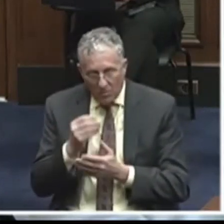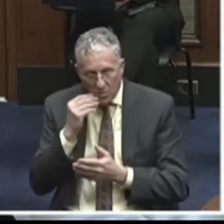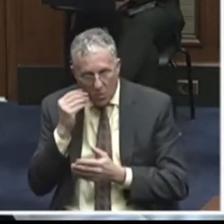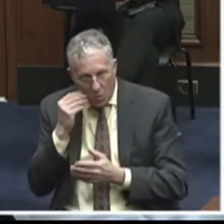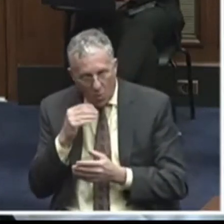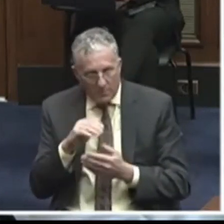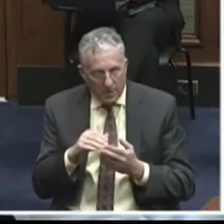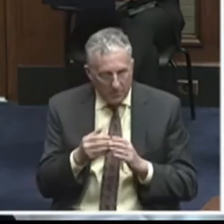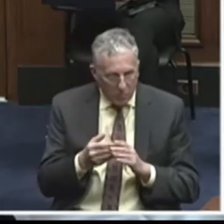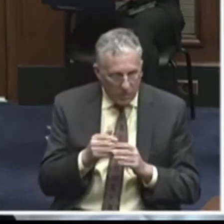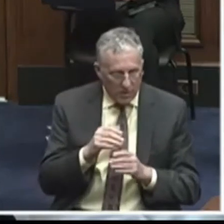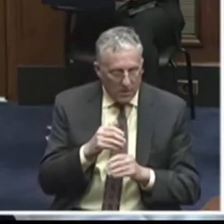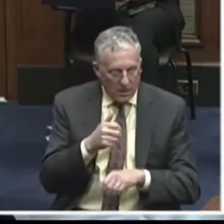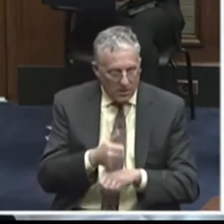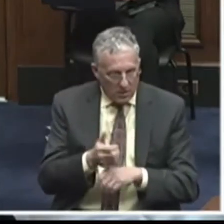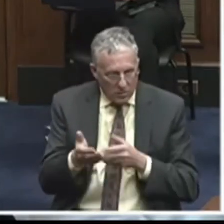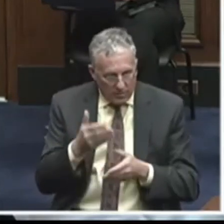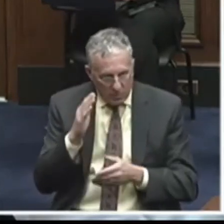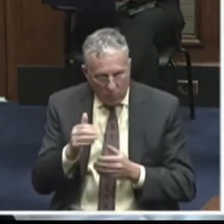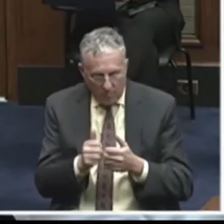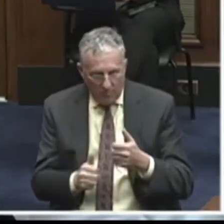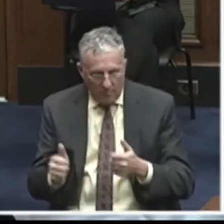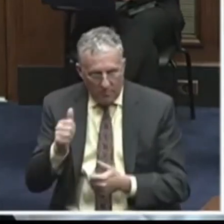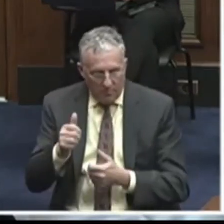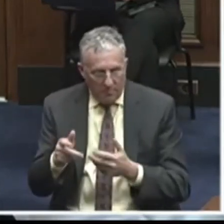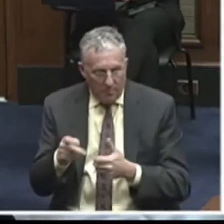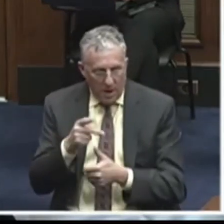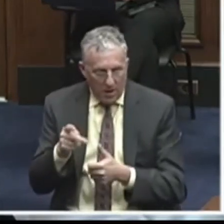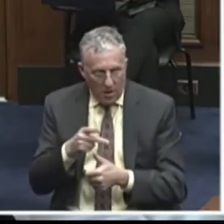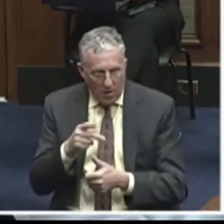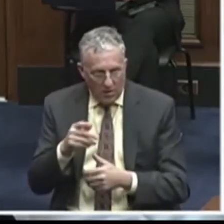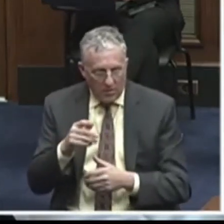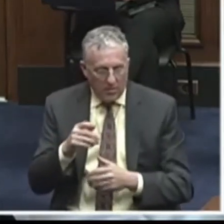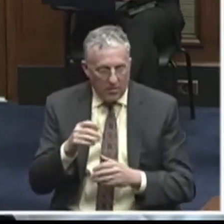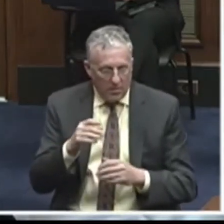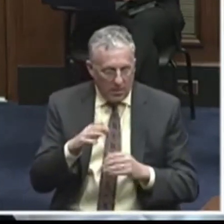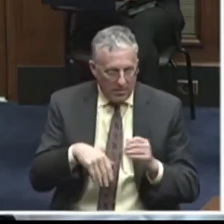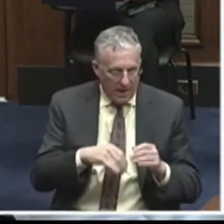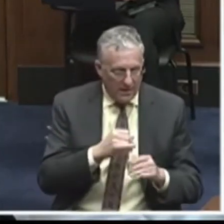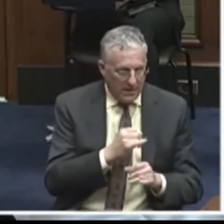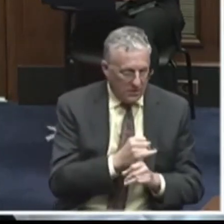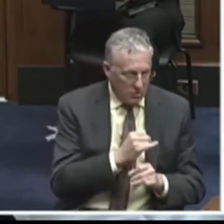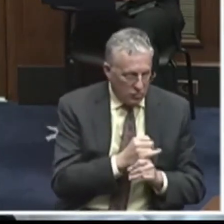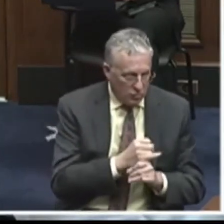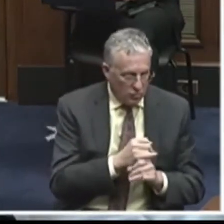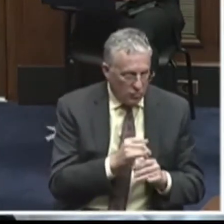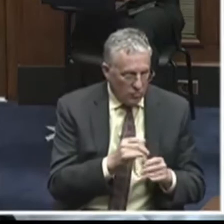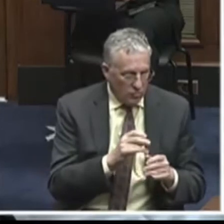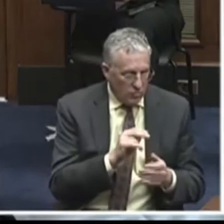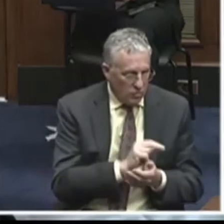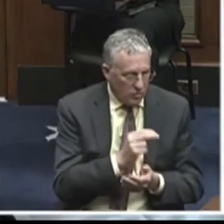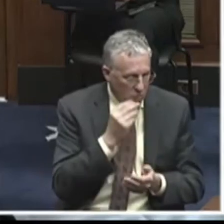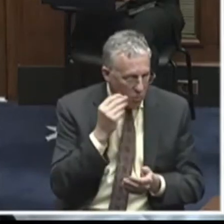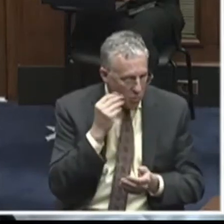be prioritized over institutional care, giving patients the safe and dignified care they prefer and deserve.